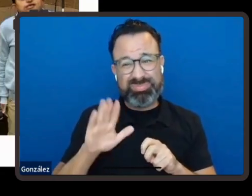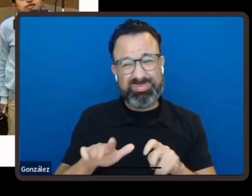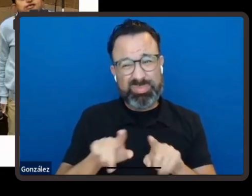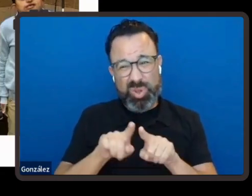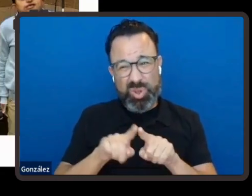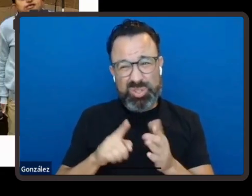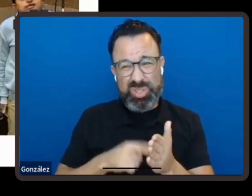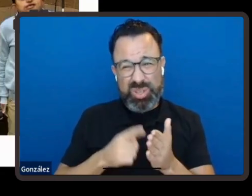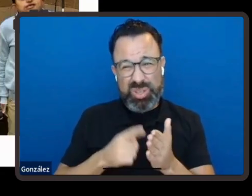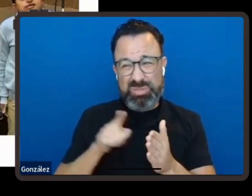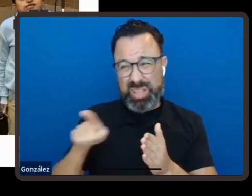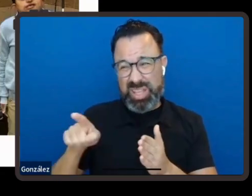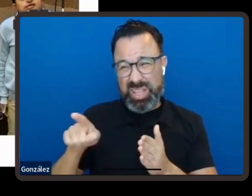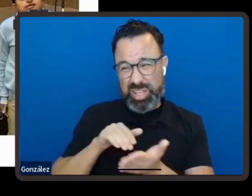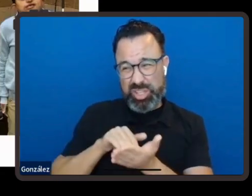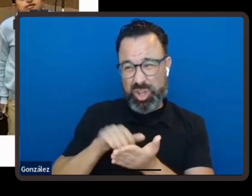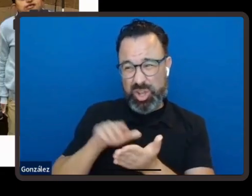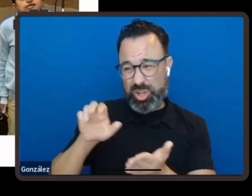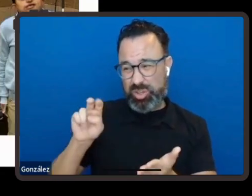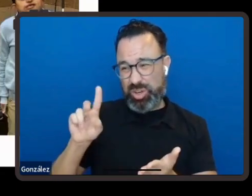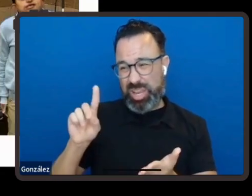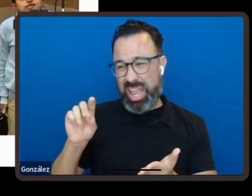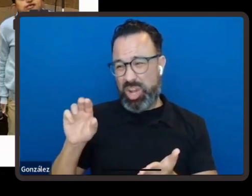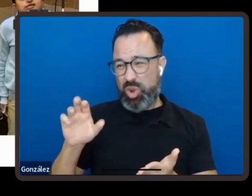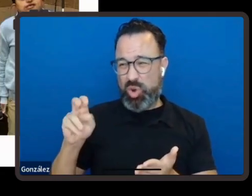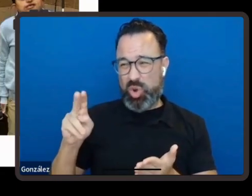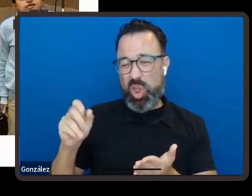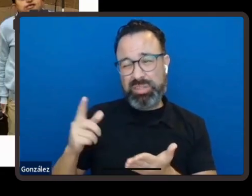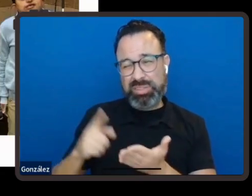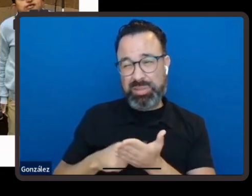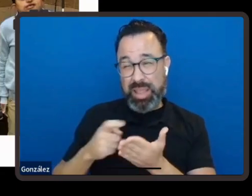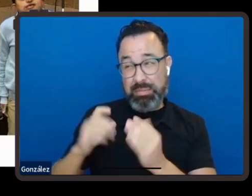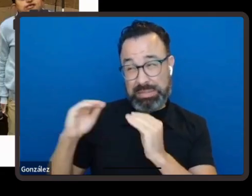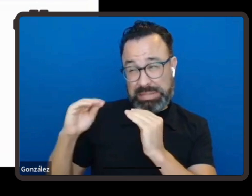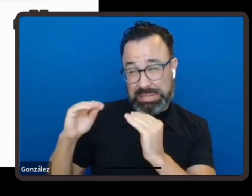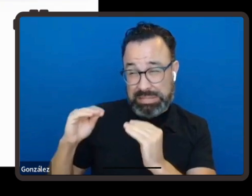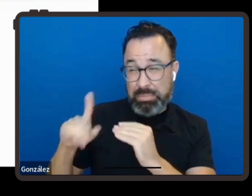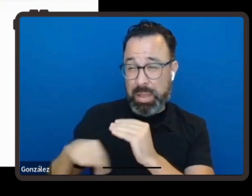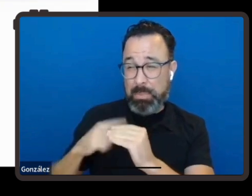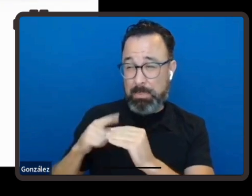about. Again, Dr. Jeremy Kirk is great on that. Okay, next slide.